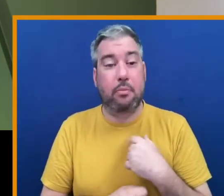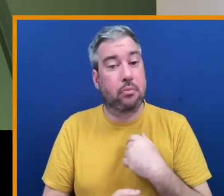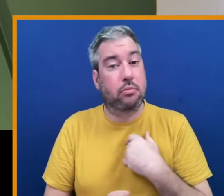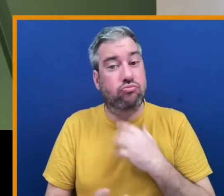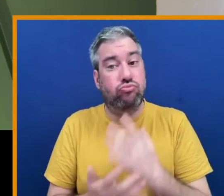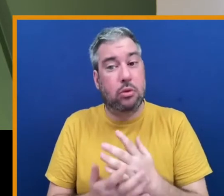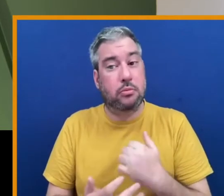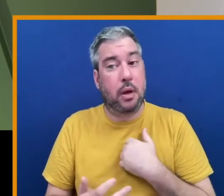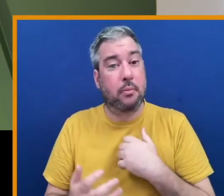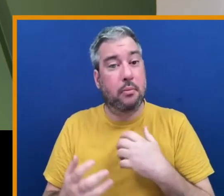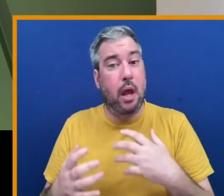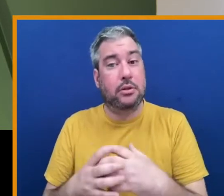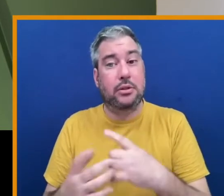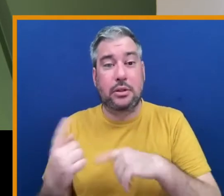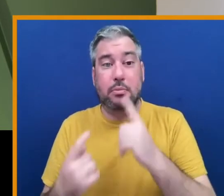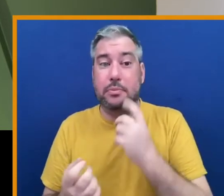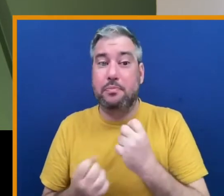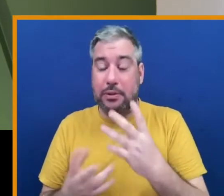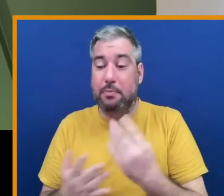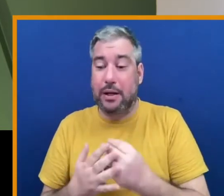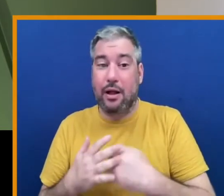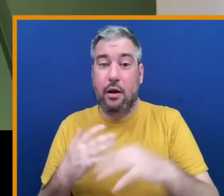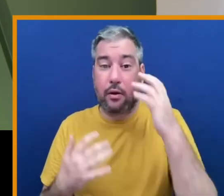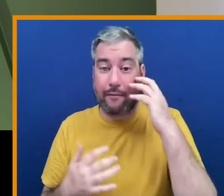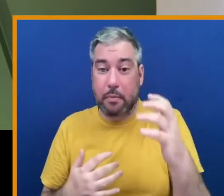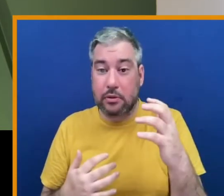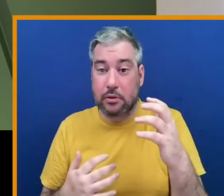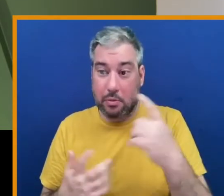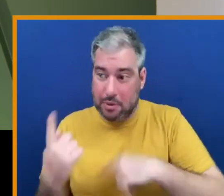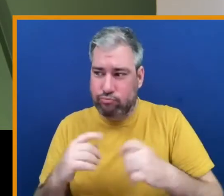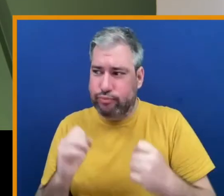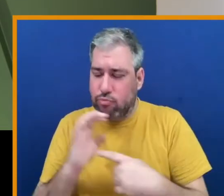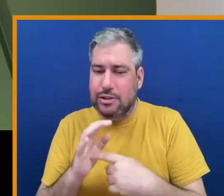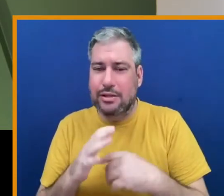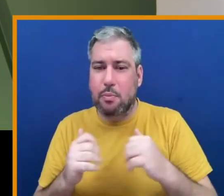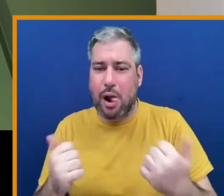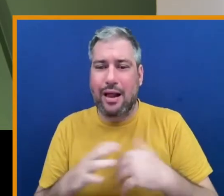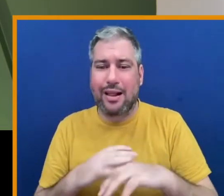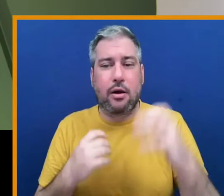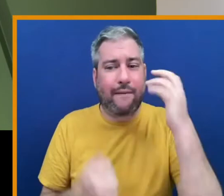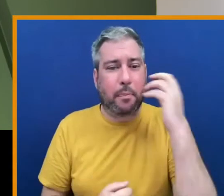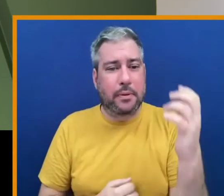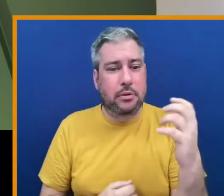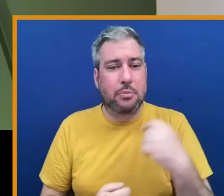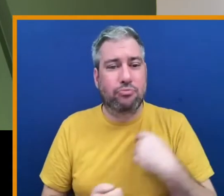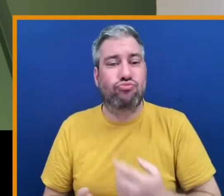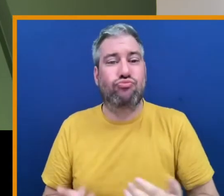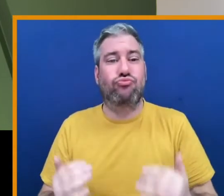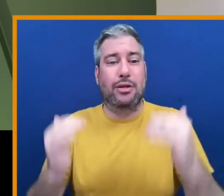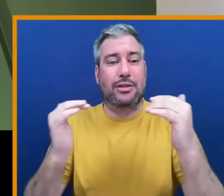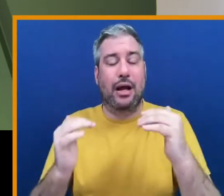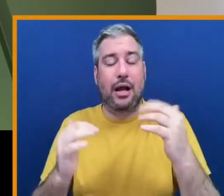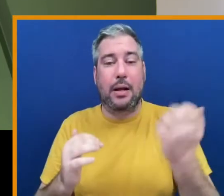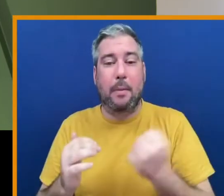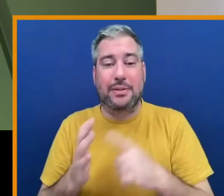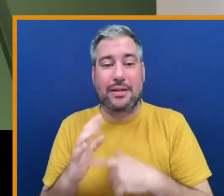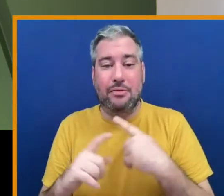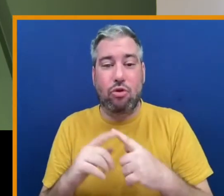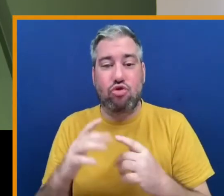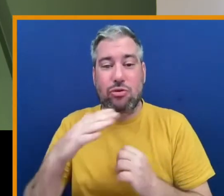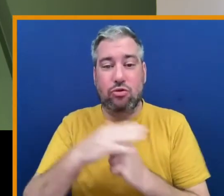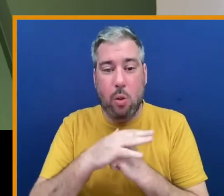government. We raised the income tax threshold. We protected good pensions. We invested in early years and introduced a pupil premium. We